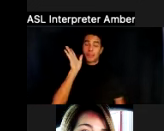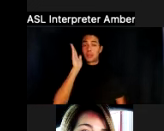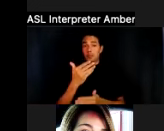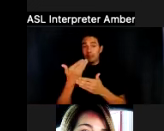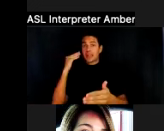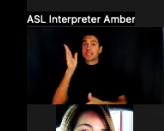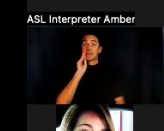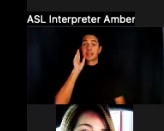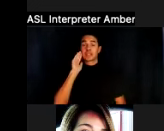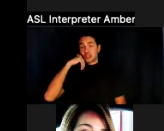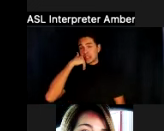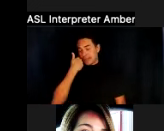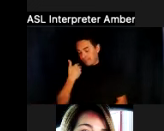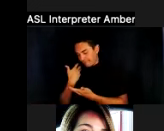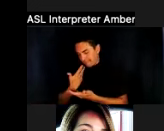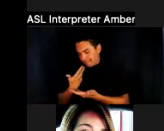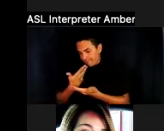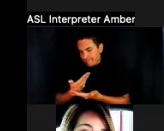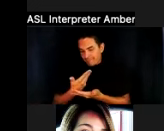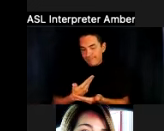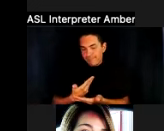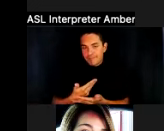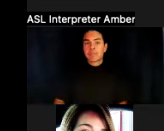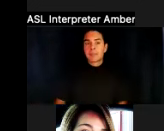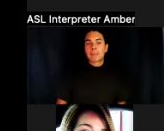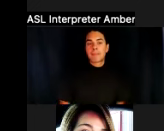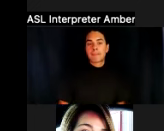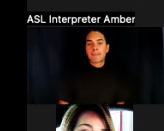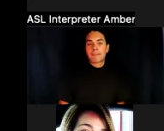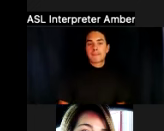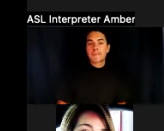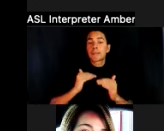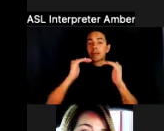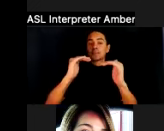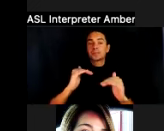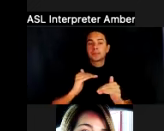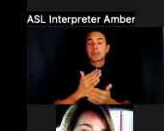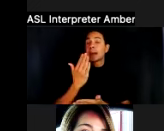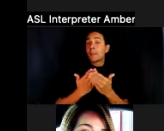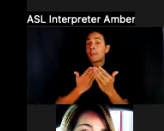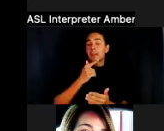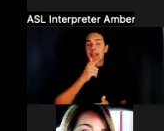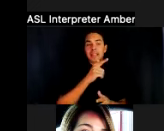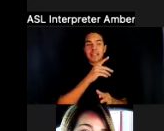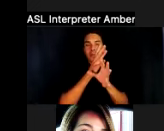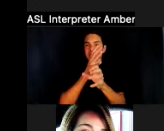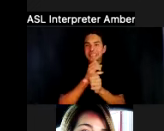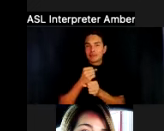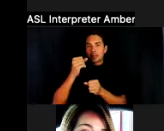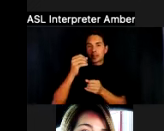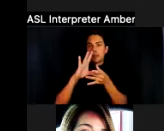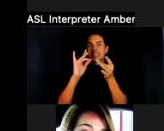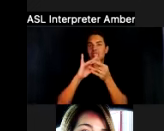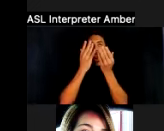experiences. So, received messages that silence them about sexual violence. We talked about that little